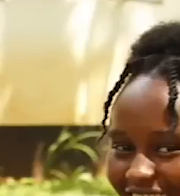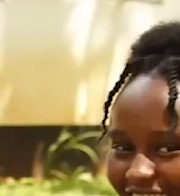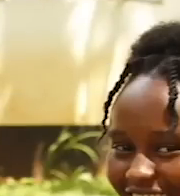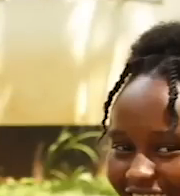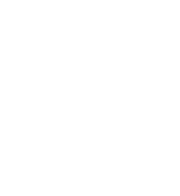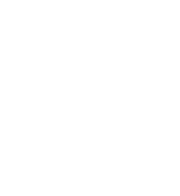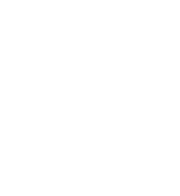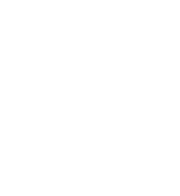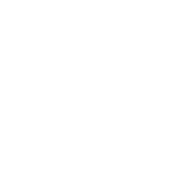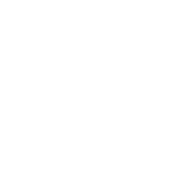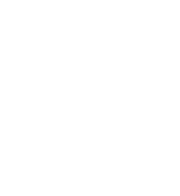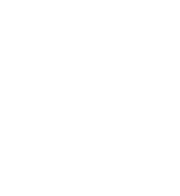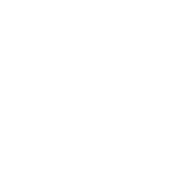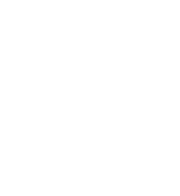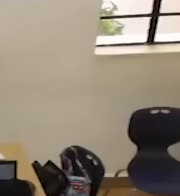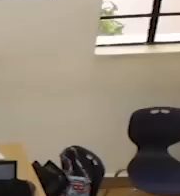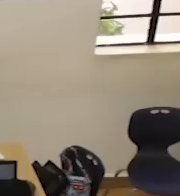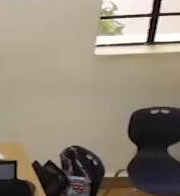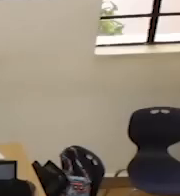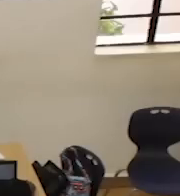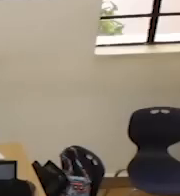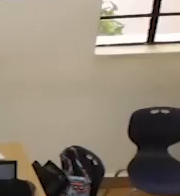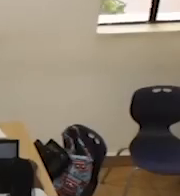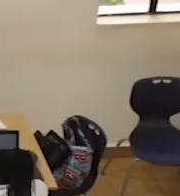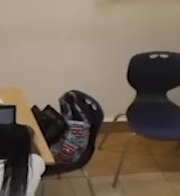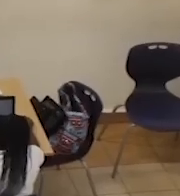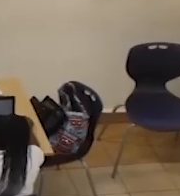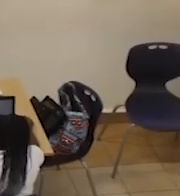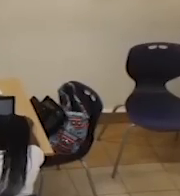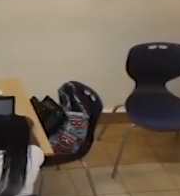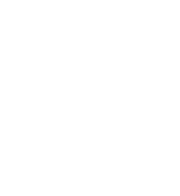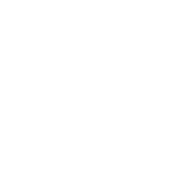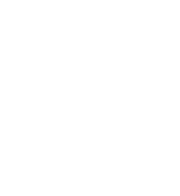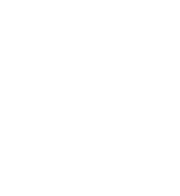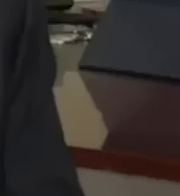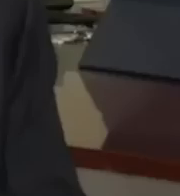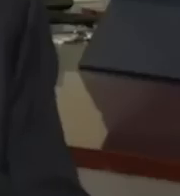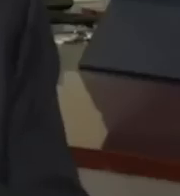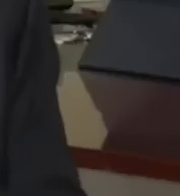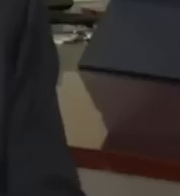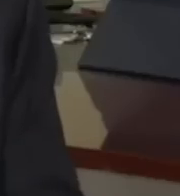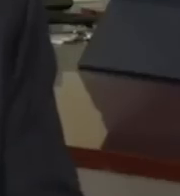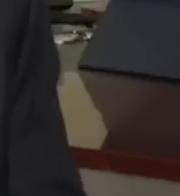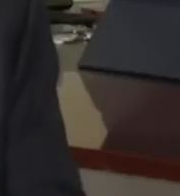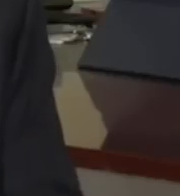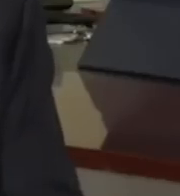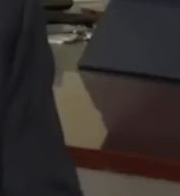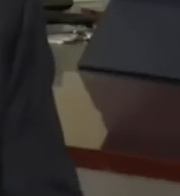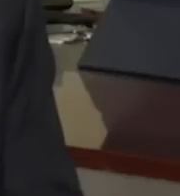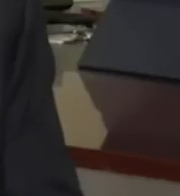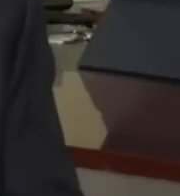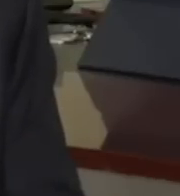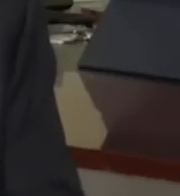take serious education to consider Park University through the online learning platform. Welcome to Park